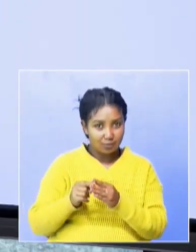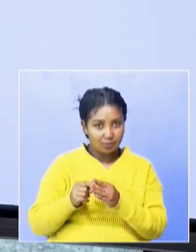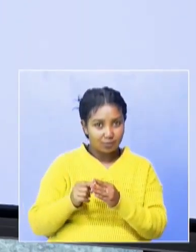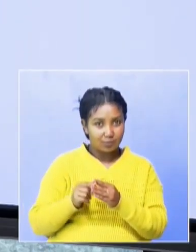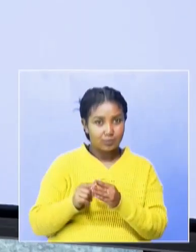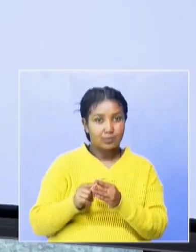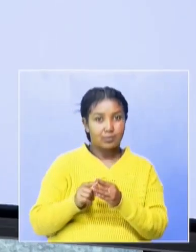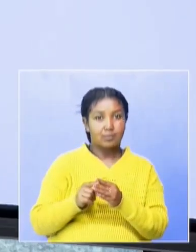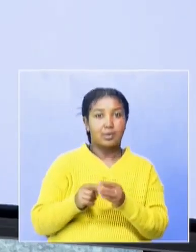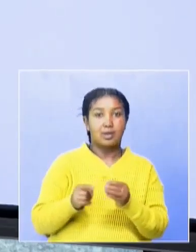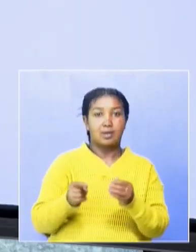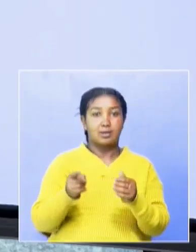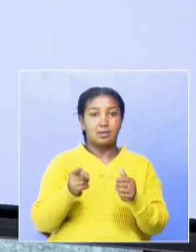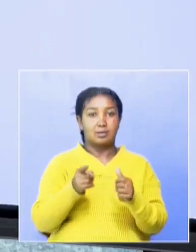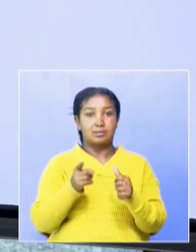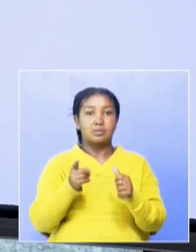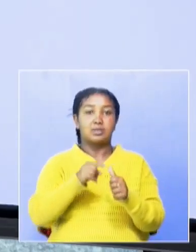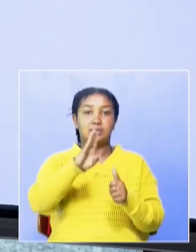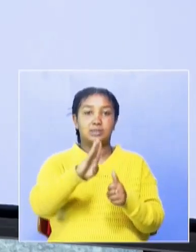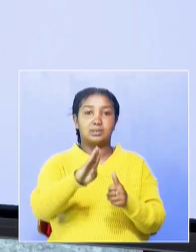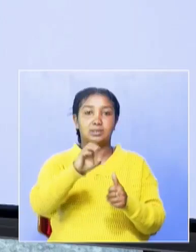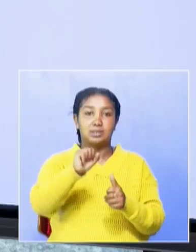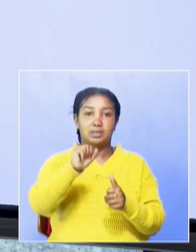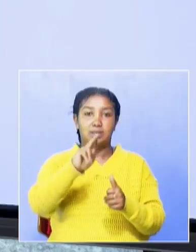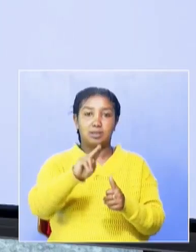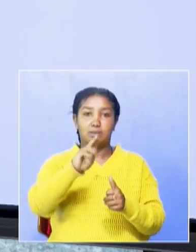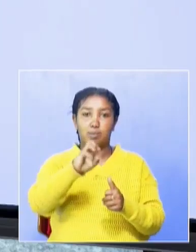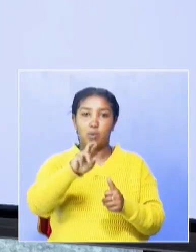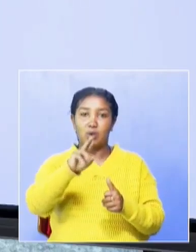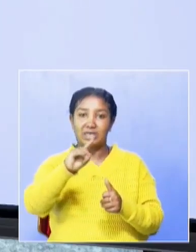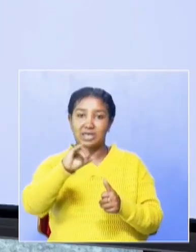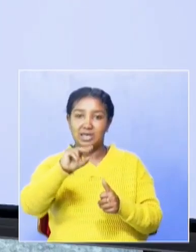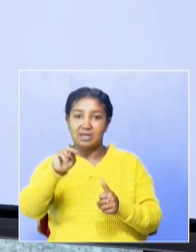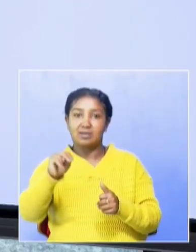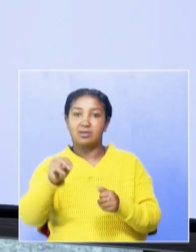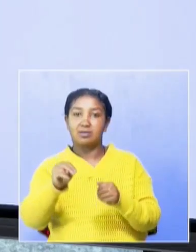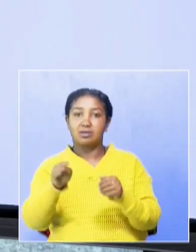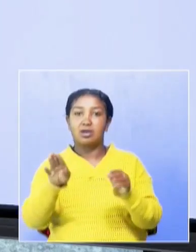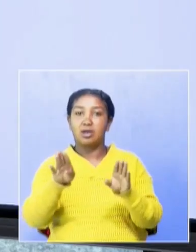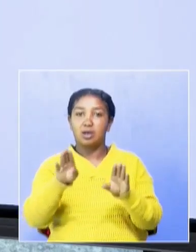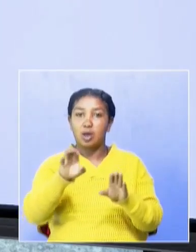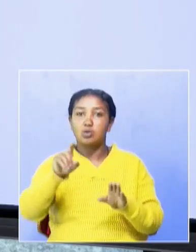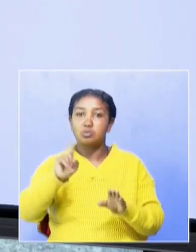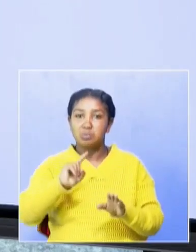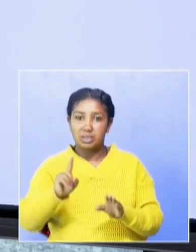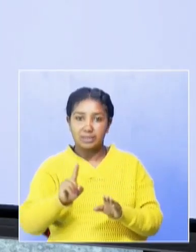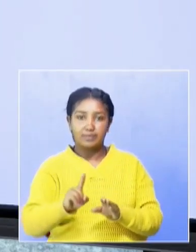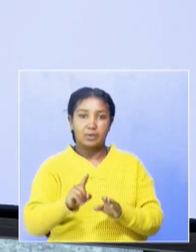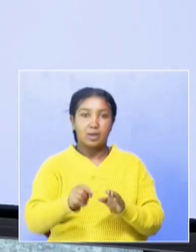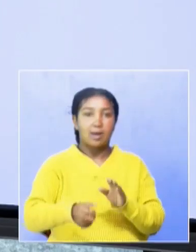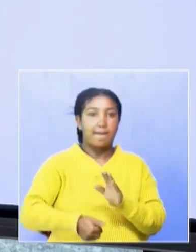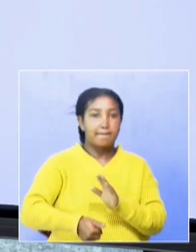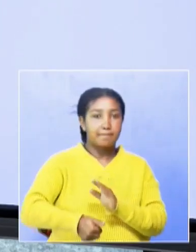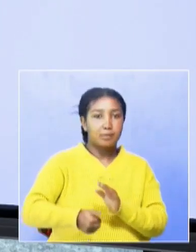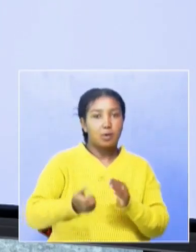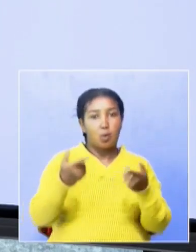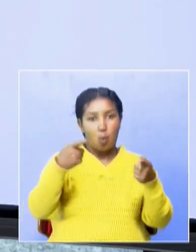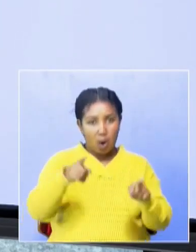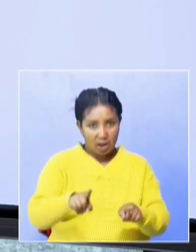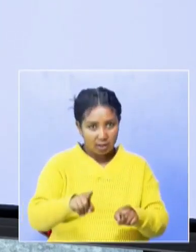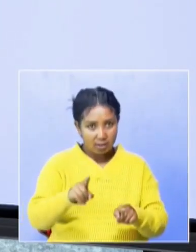from subordinate clause. Subordinate clause means in this sentence, when clause or while